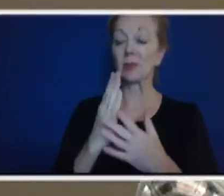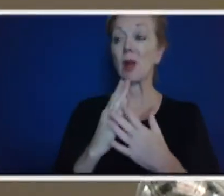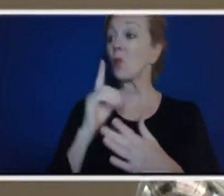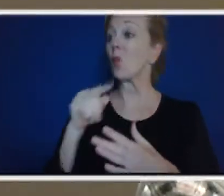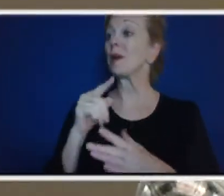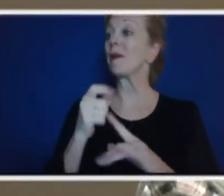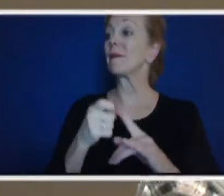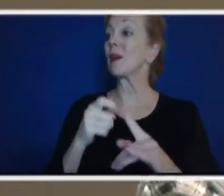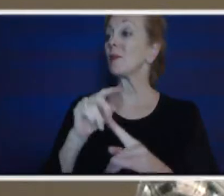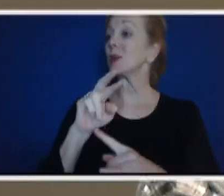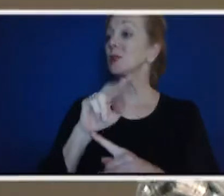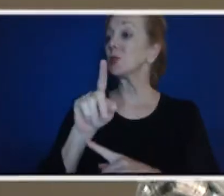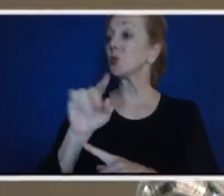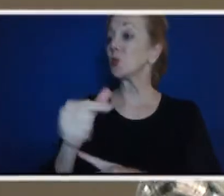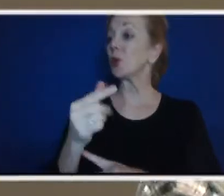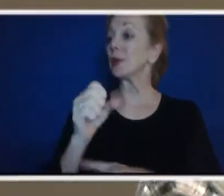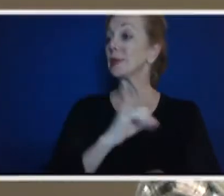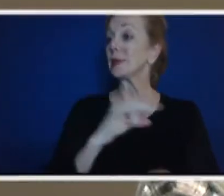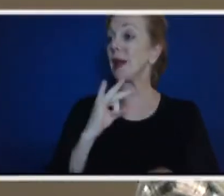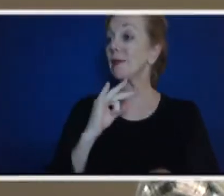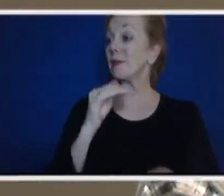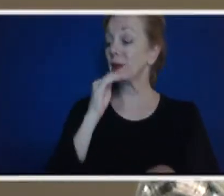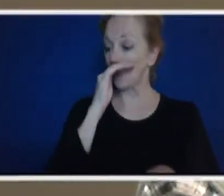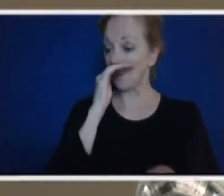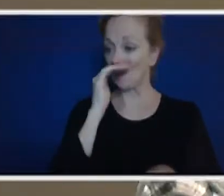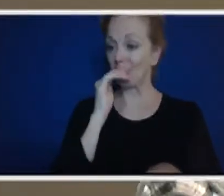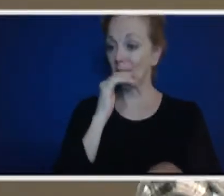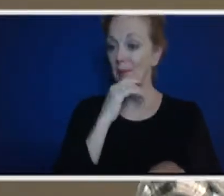zoning staff, that